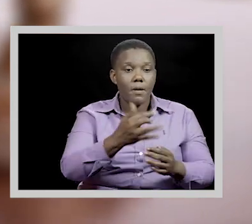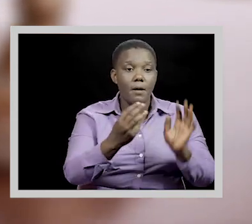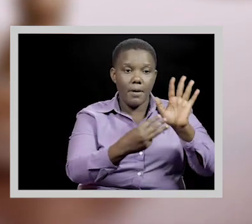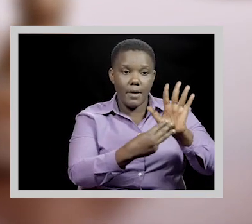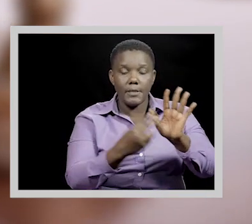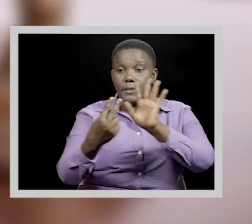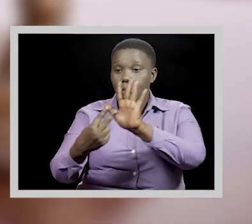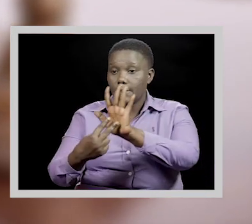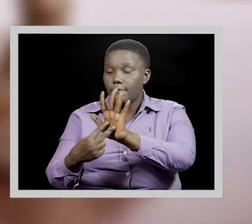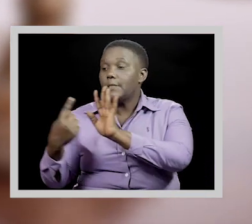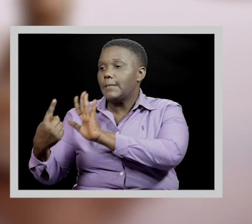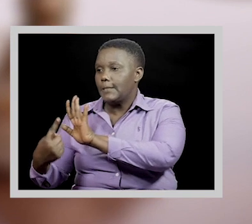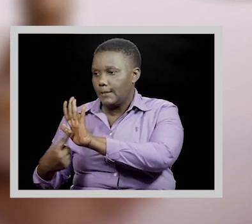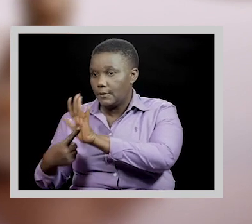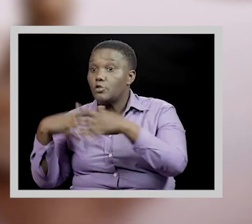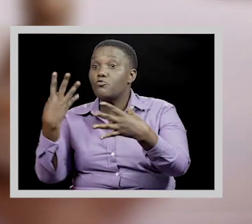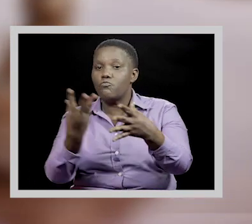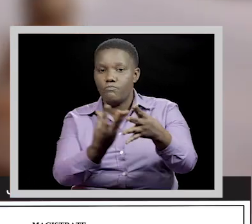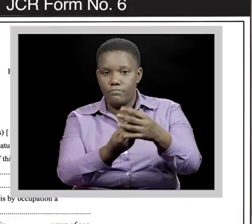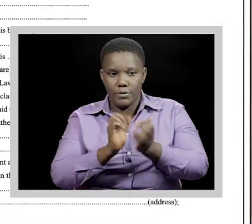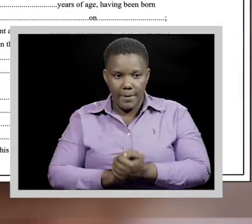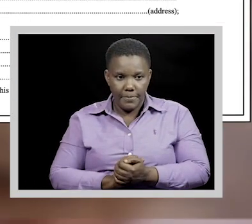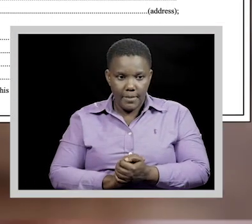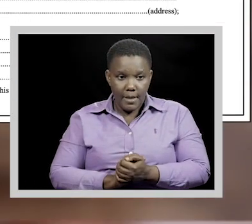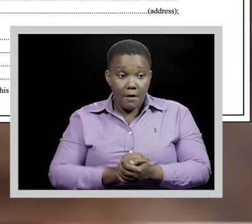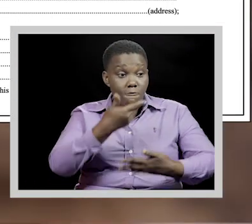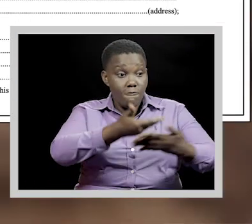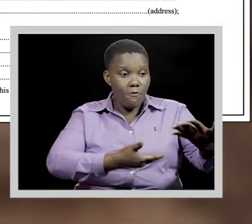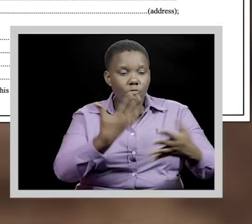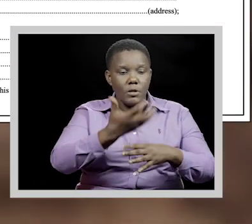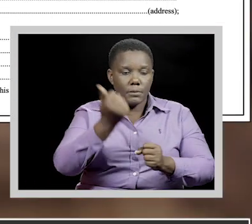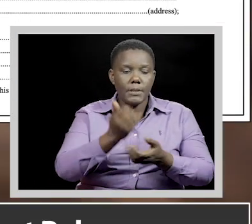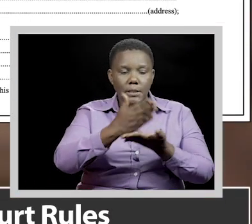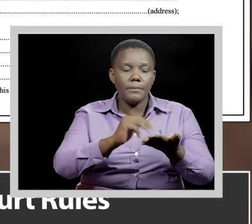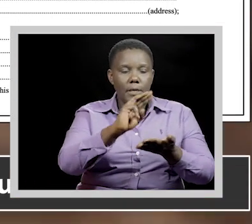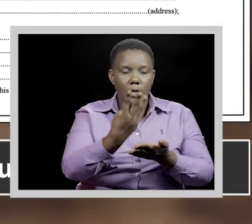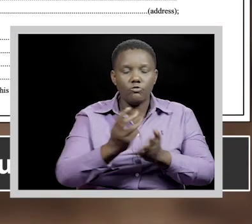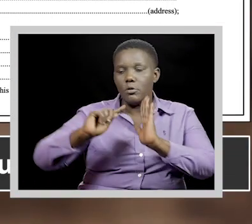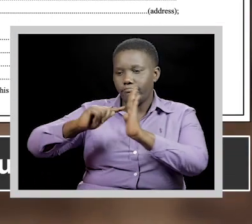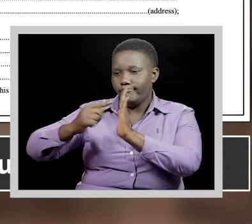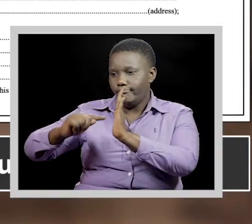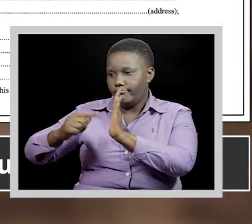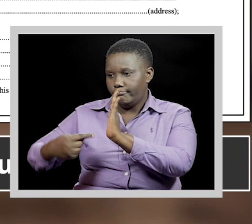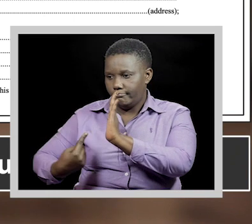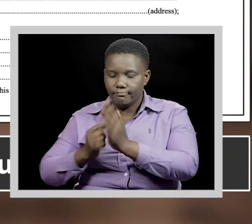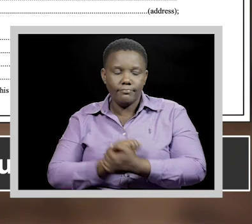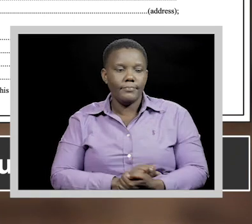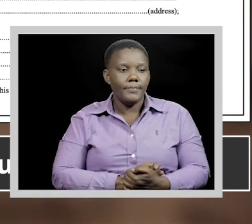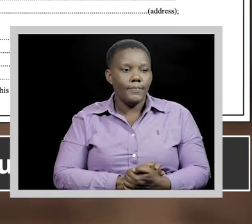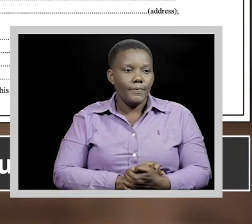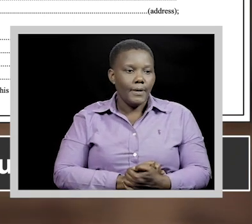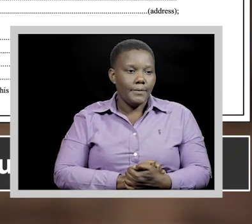8, 7, and 6 respectively. These forms are available in the third schedule of the Juvenile Court